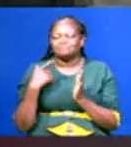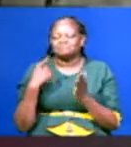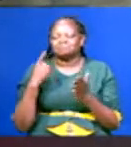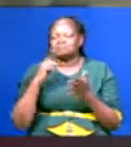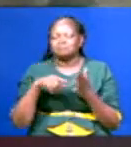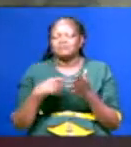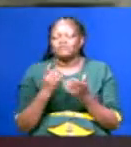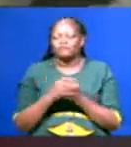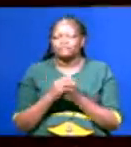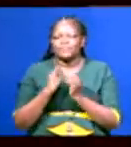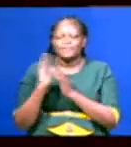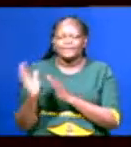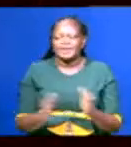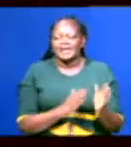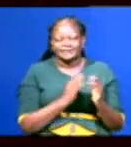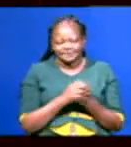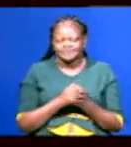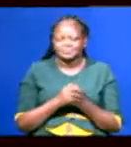to commit a felony.